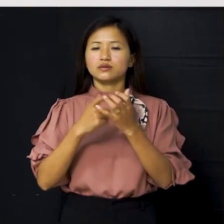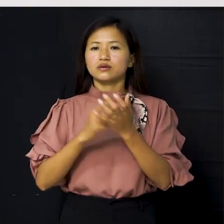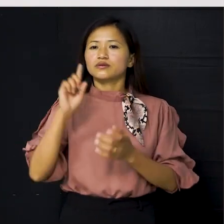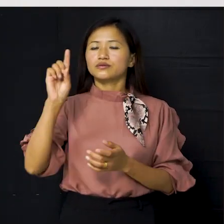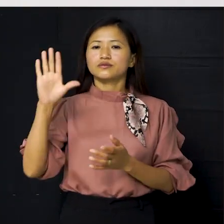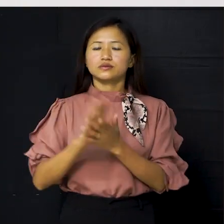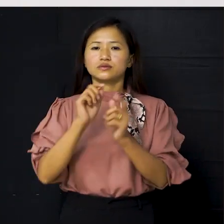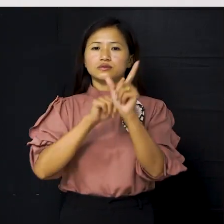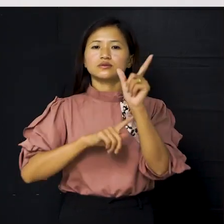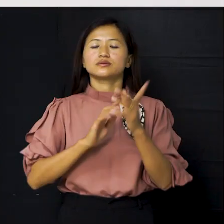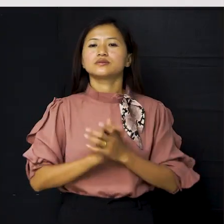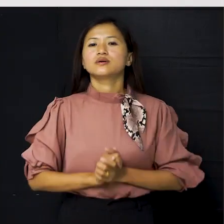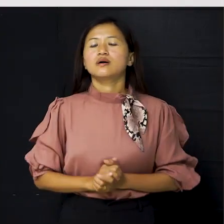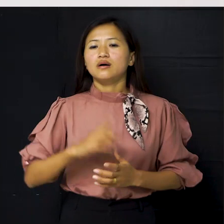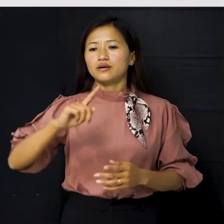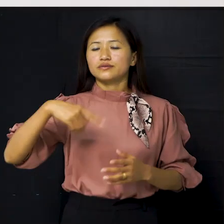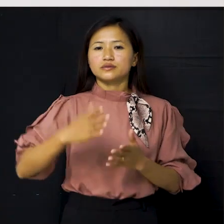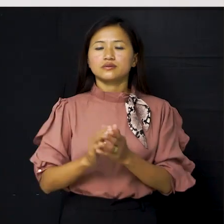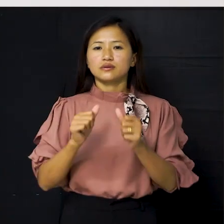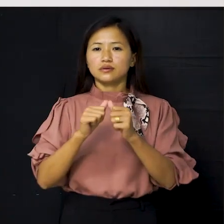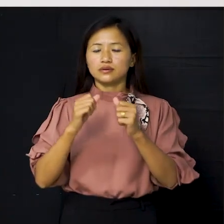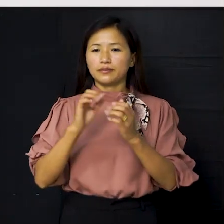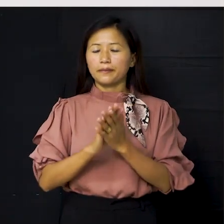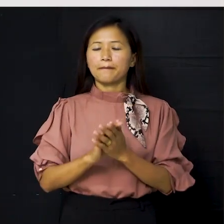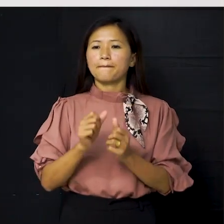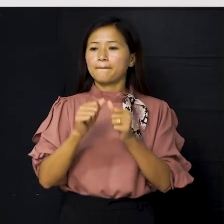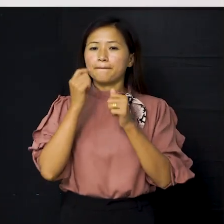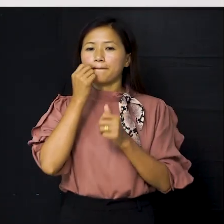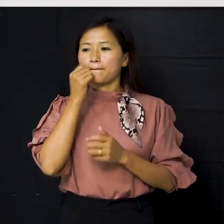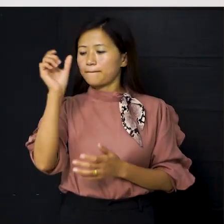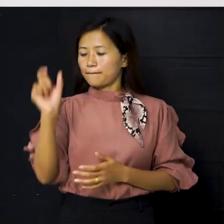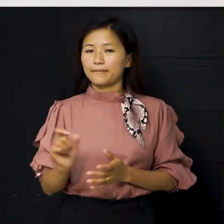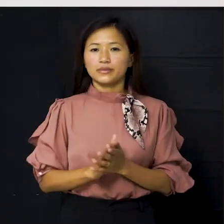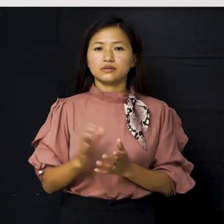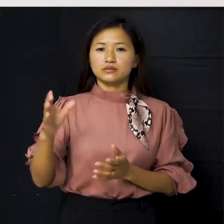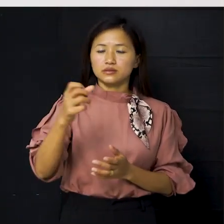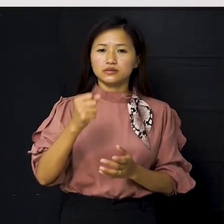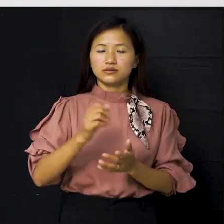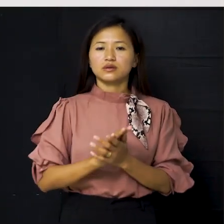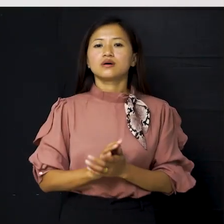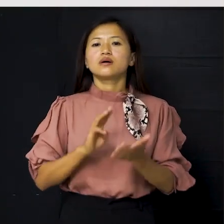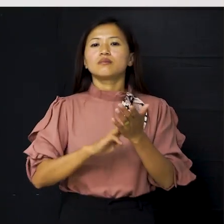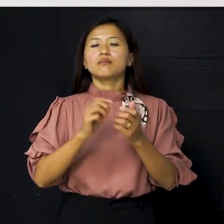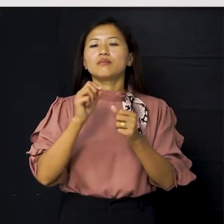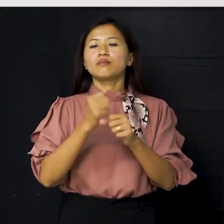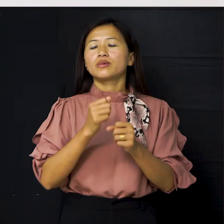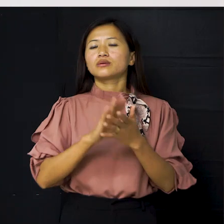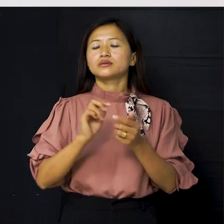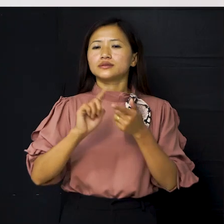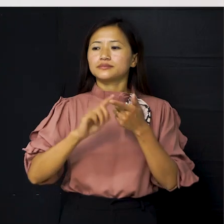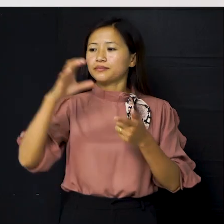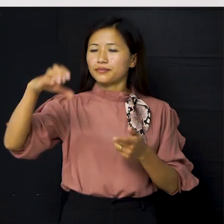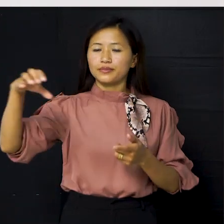years. Now after Akbar, Akbar's son Jahangir, he took control over the Mughal Empire by annexing